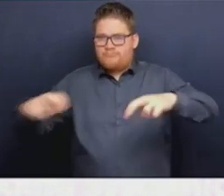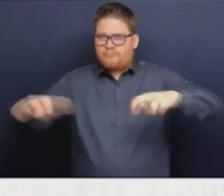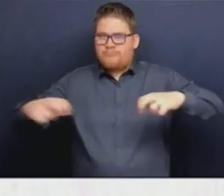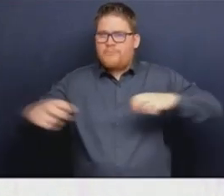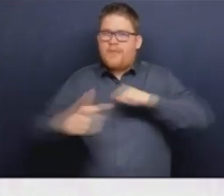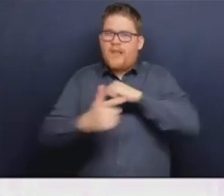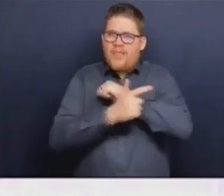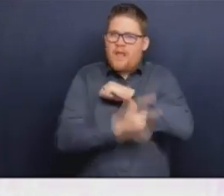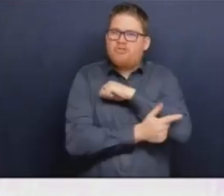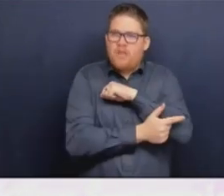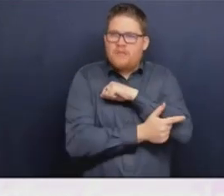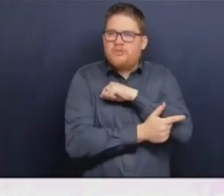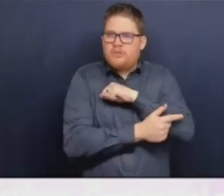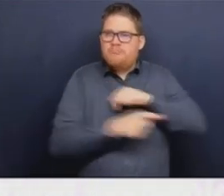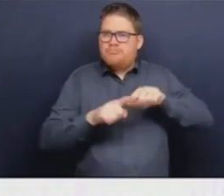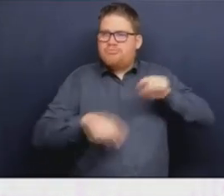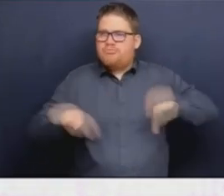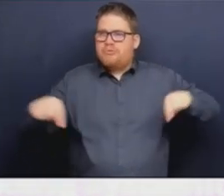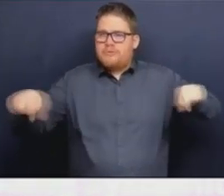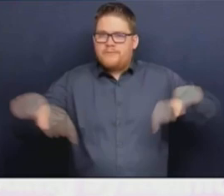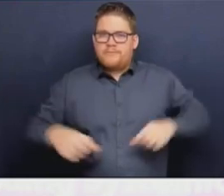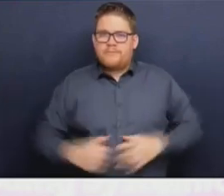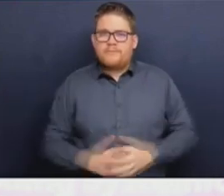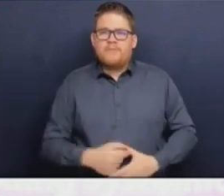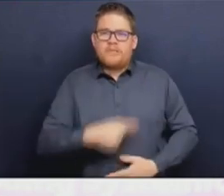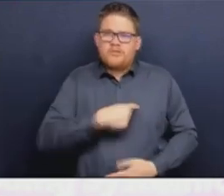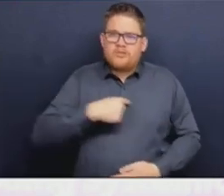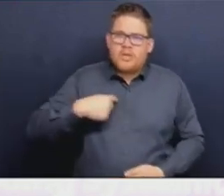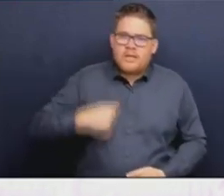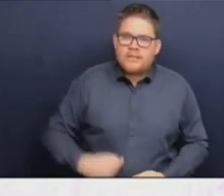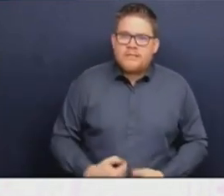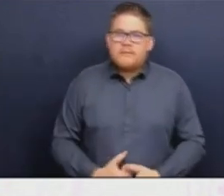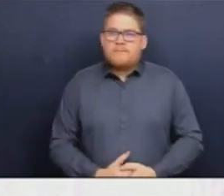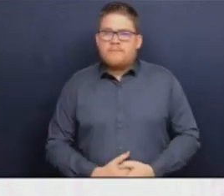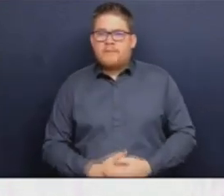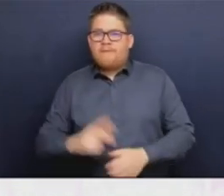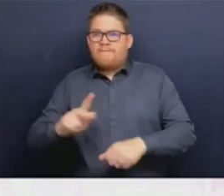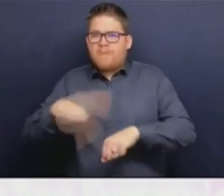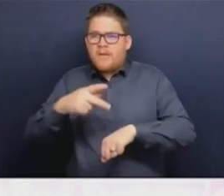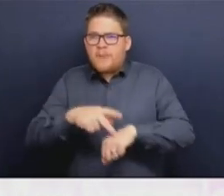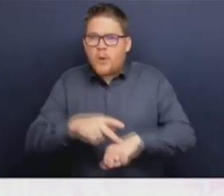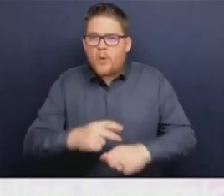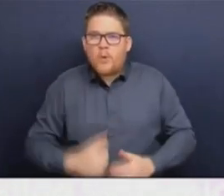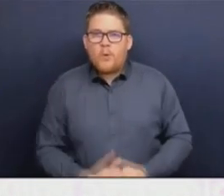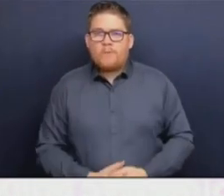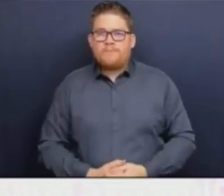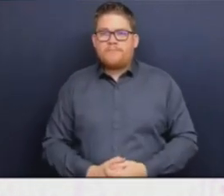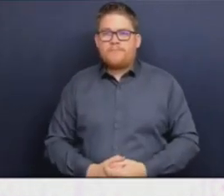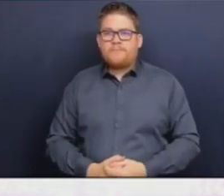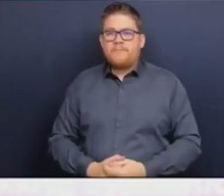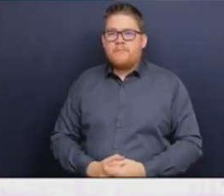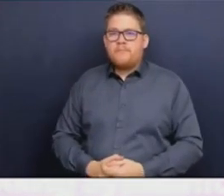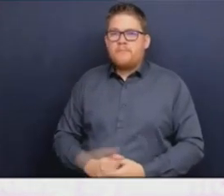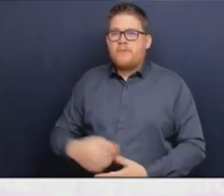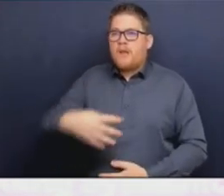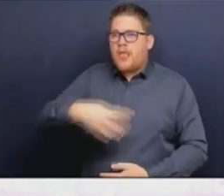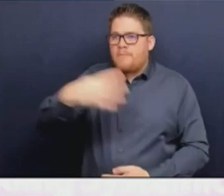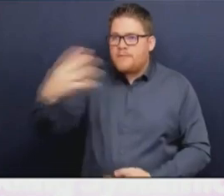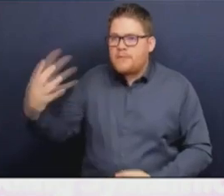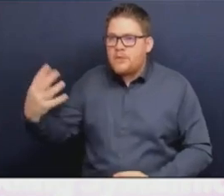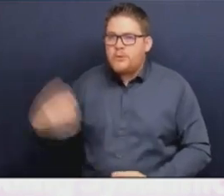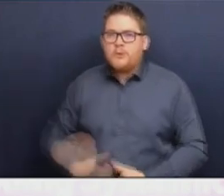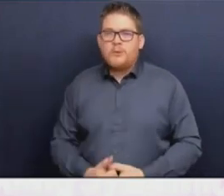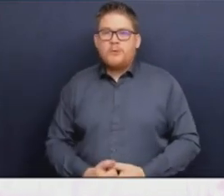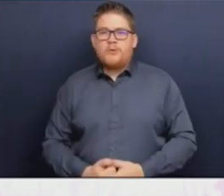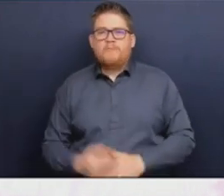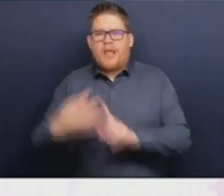Members of Chinese descent, members of South Asian descent, Filipino descent, LGBTQ, Indigenous descent, all